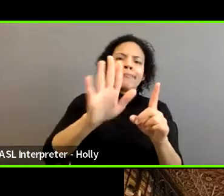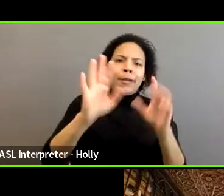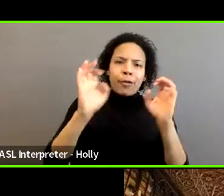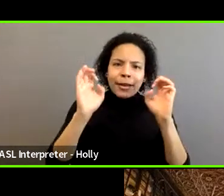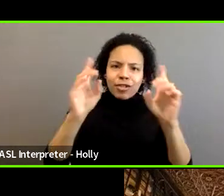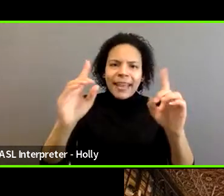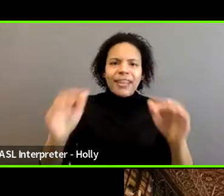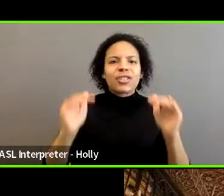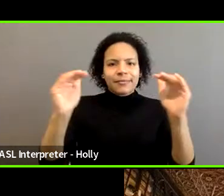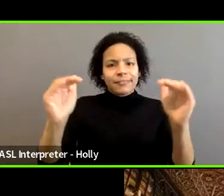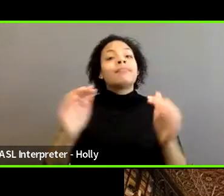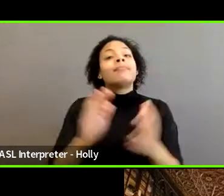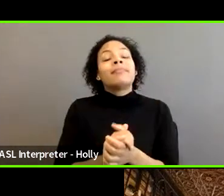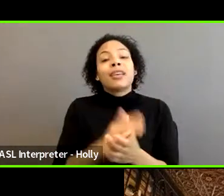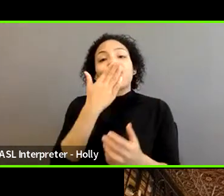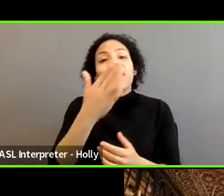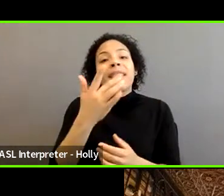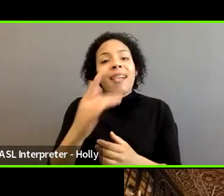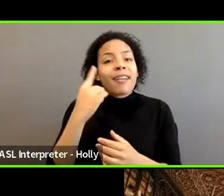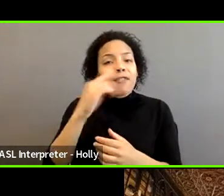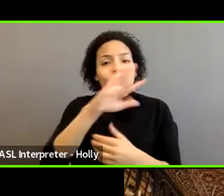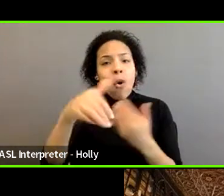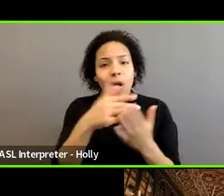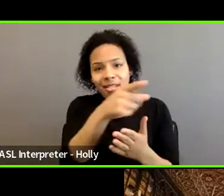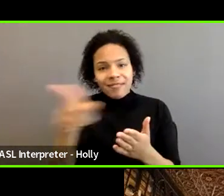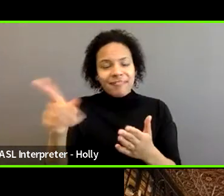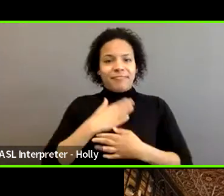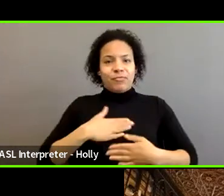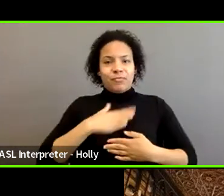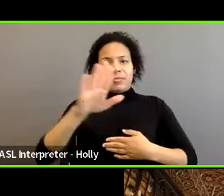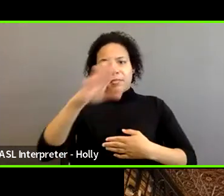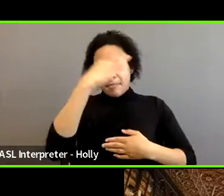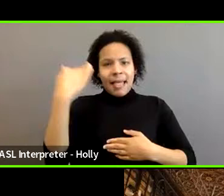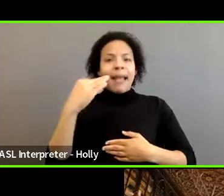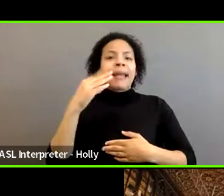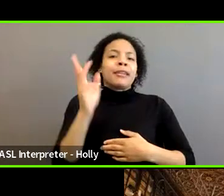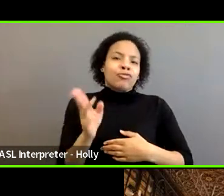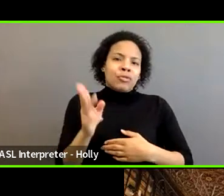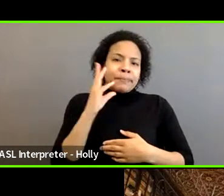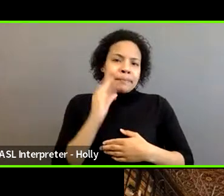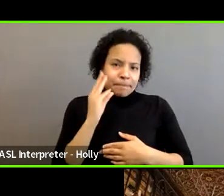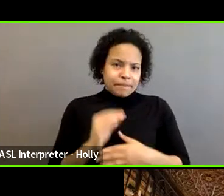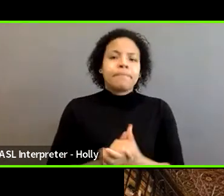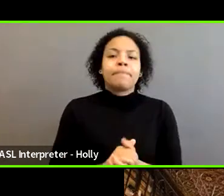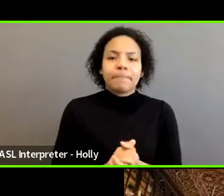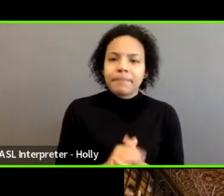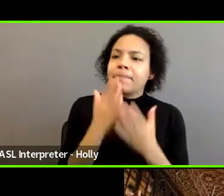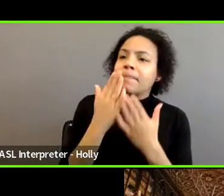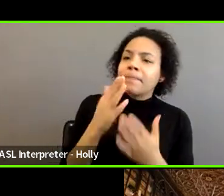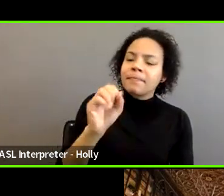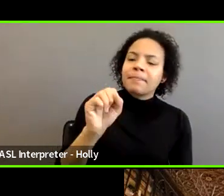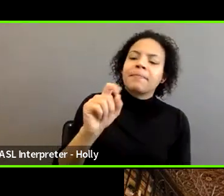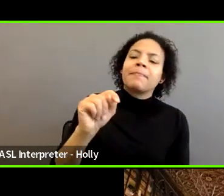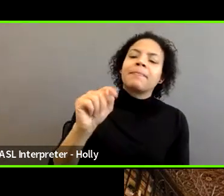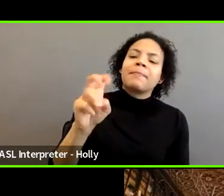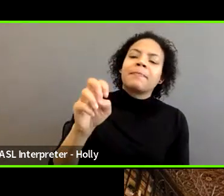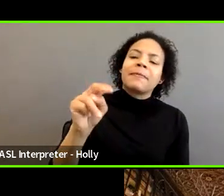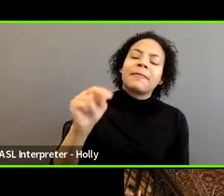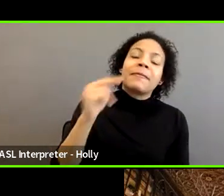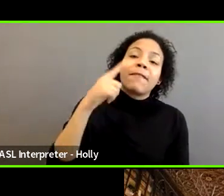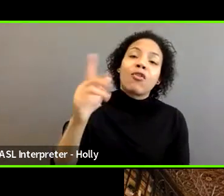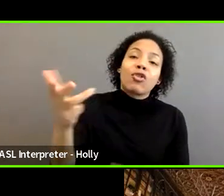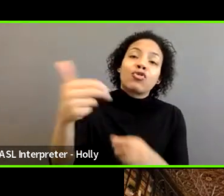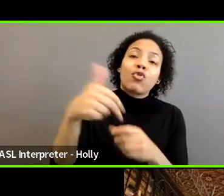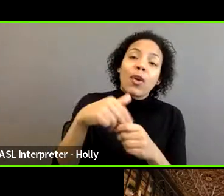2022. All right, thank you so much, Stephen, thank you for joining us, and we will definitely see